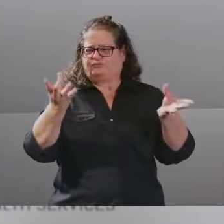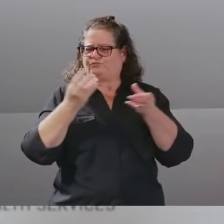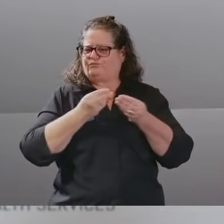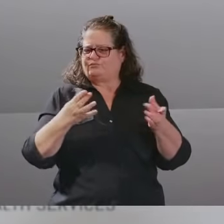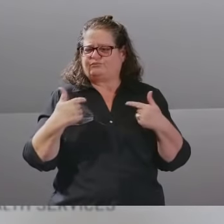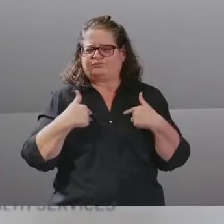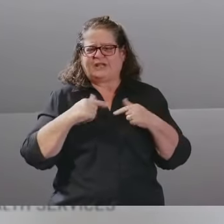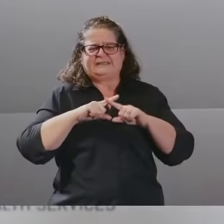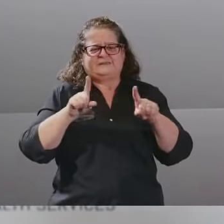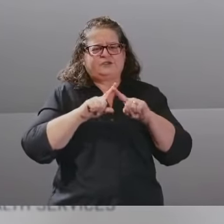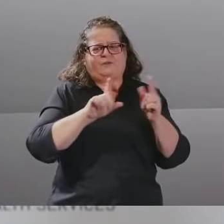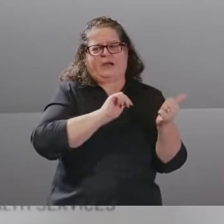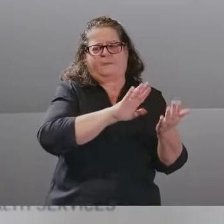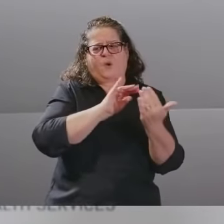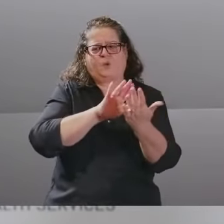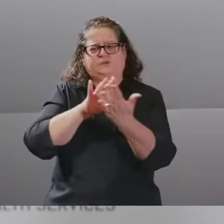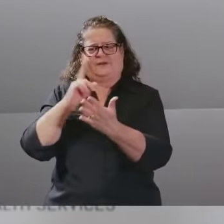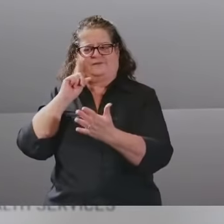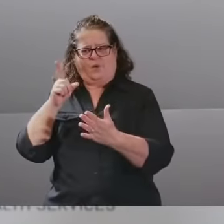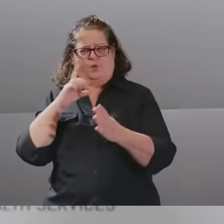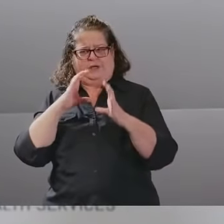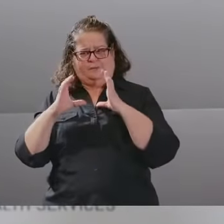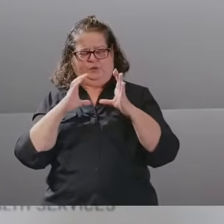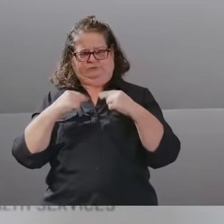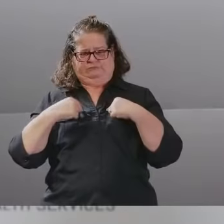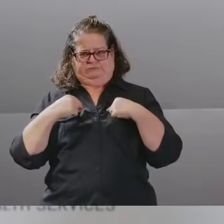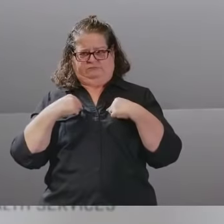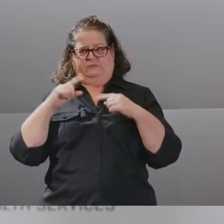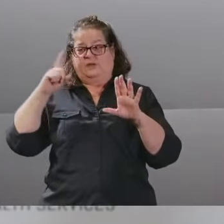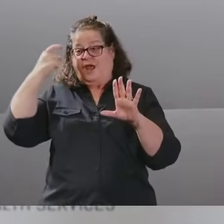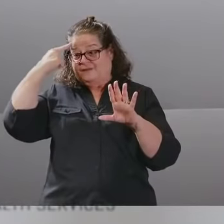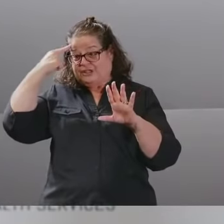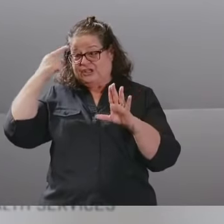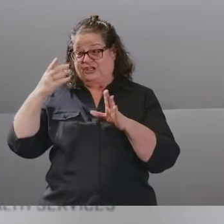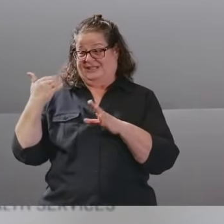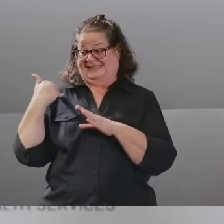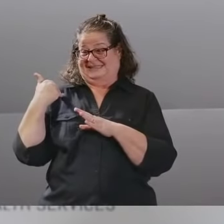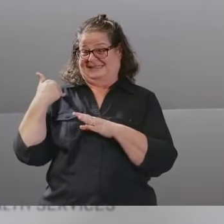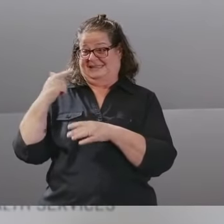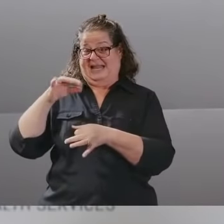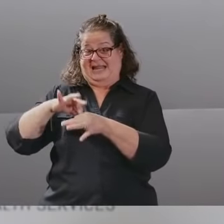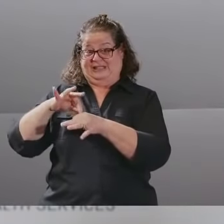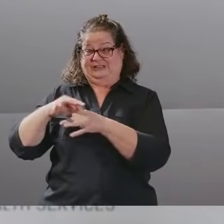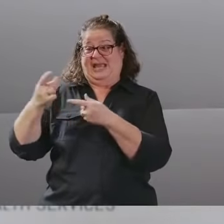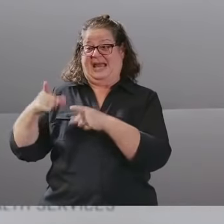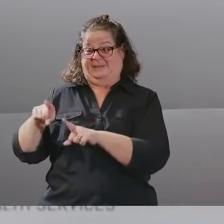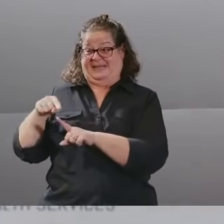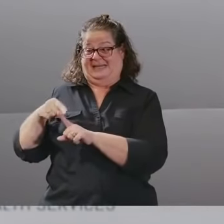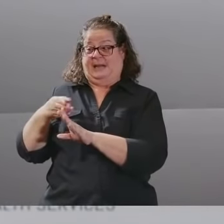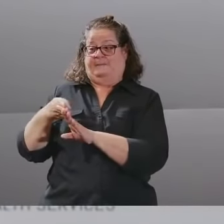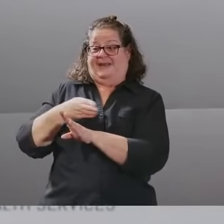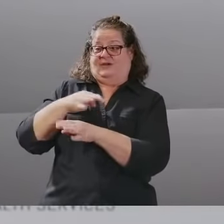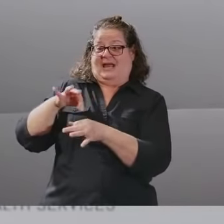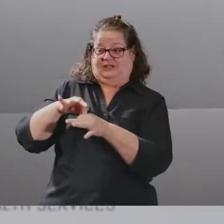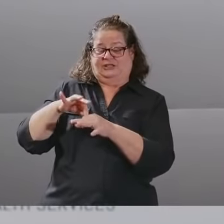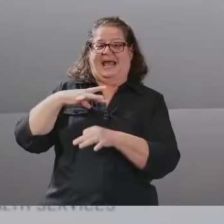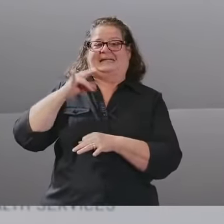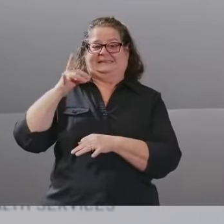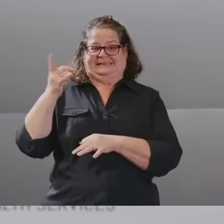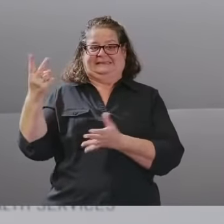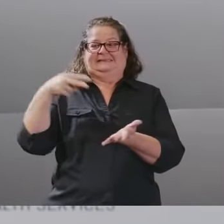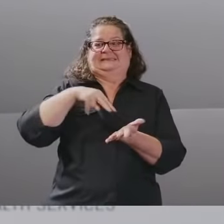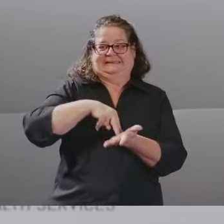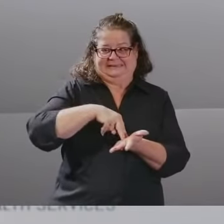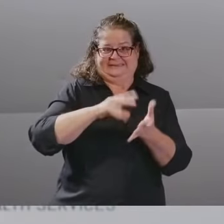as governor. Now, we did have an election. I was in front of you before the election happened. I wasn't going to be